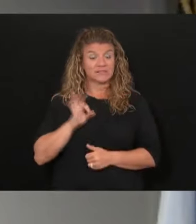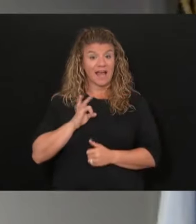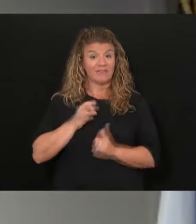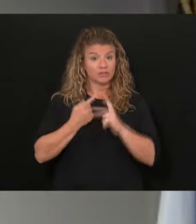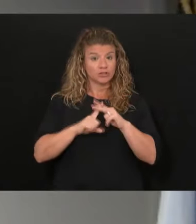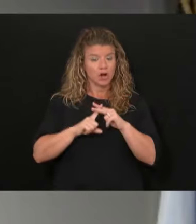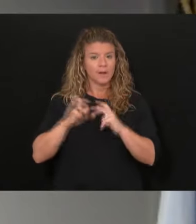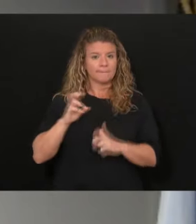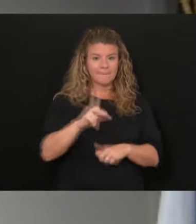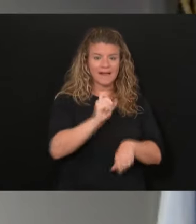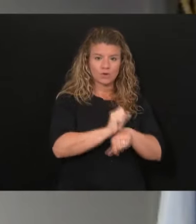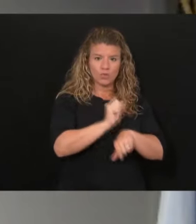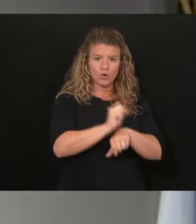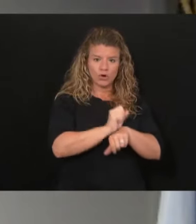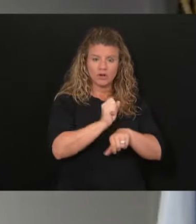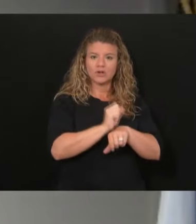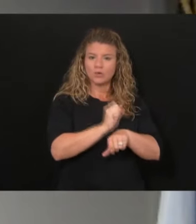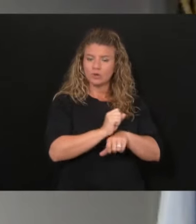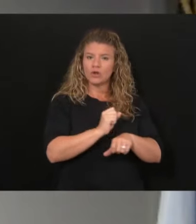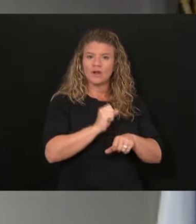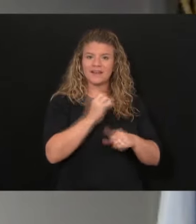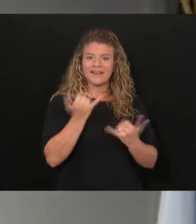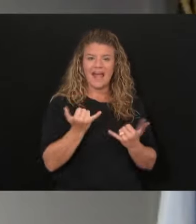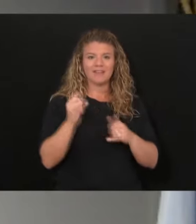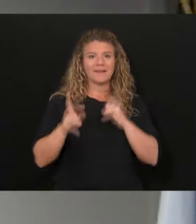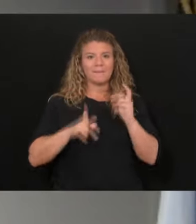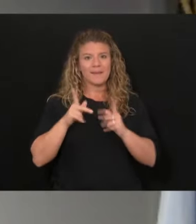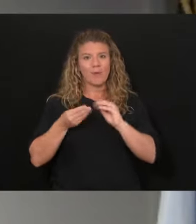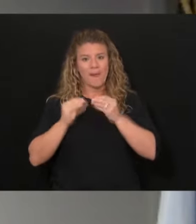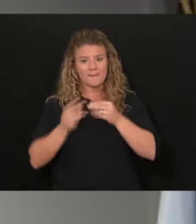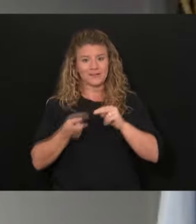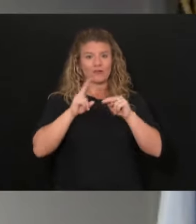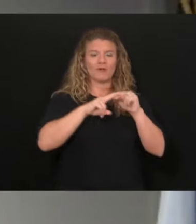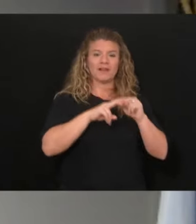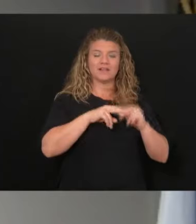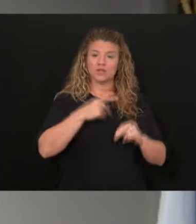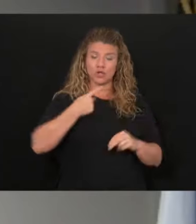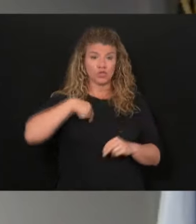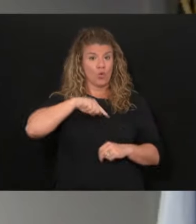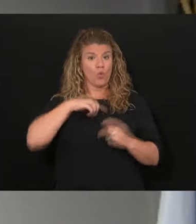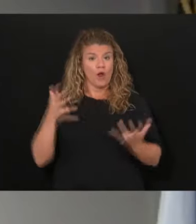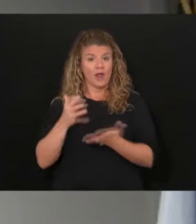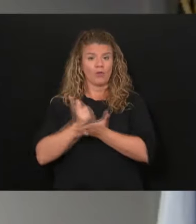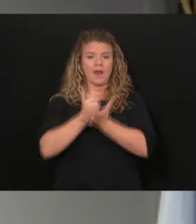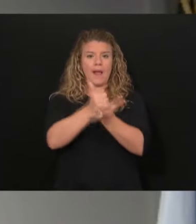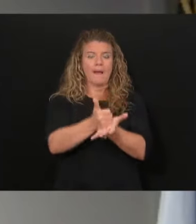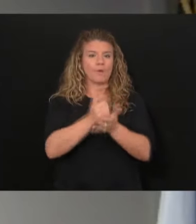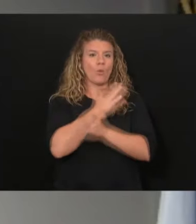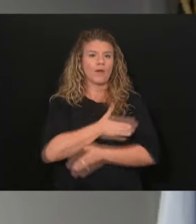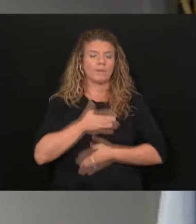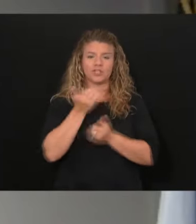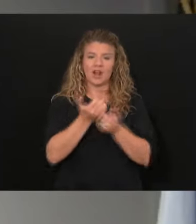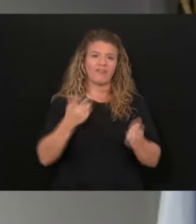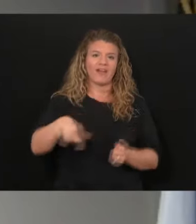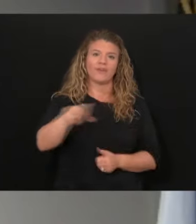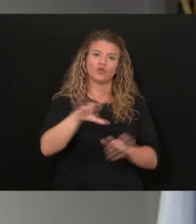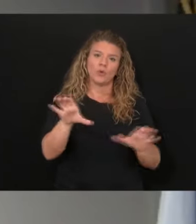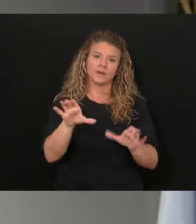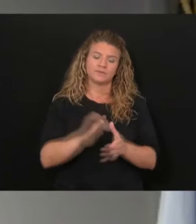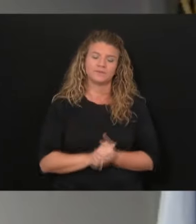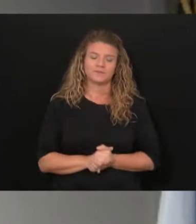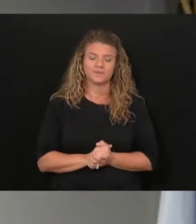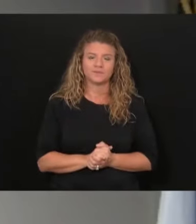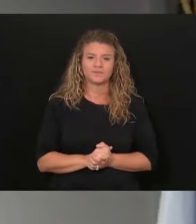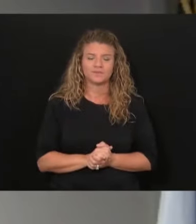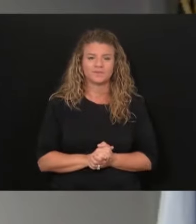census is increasing in facilities. So again, we're there to help them and be partners with them. We appreciate what they do. I too